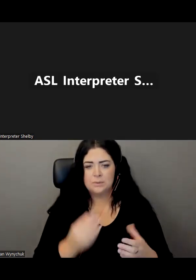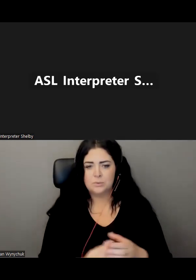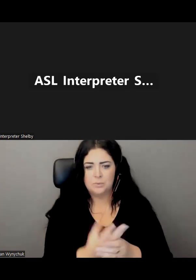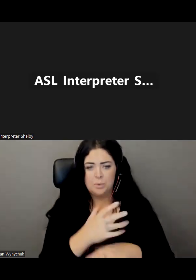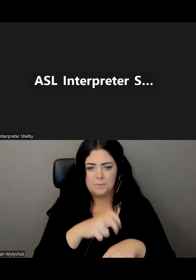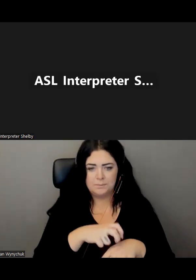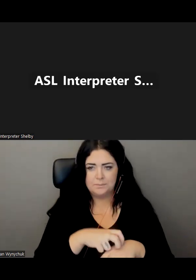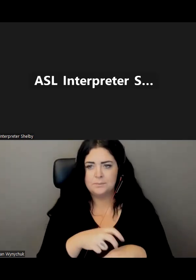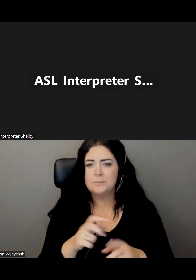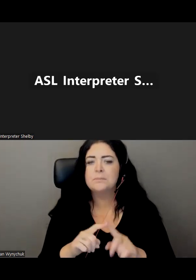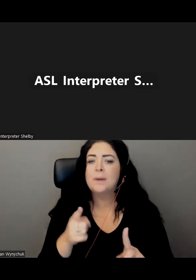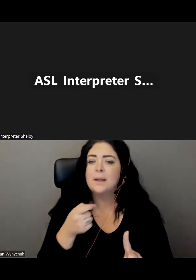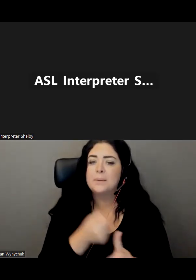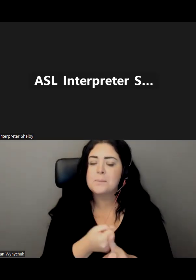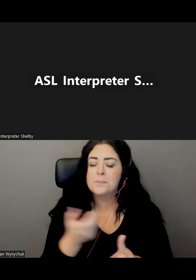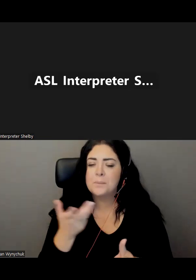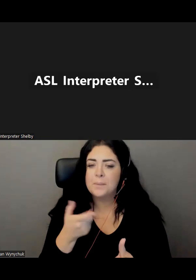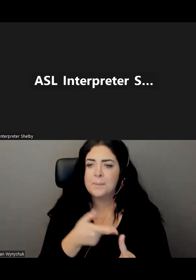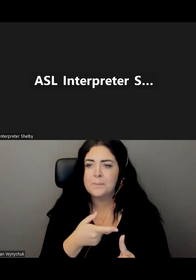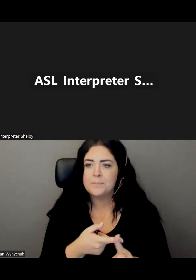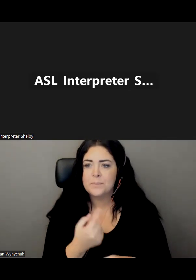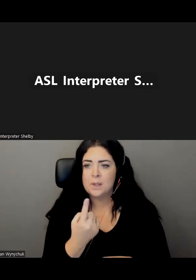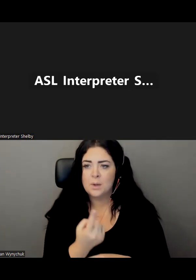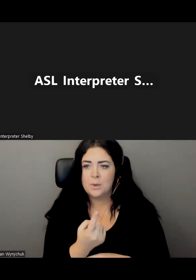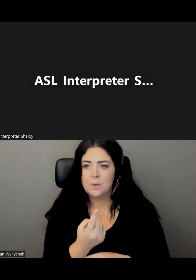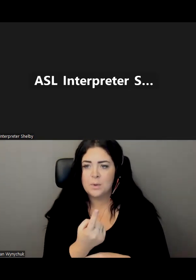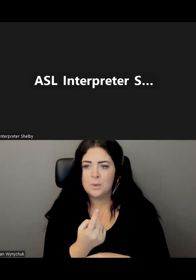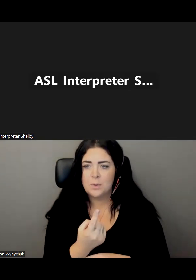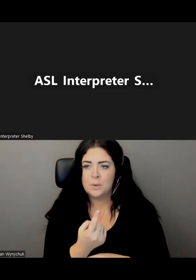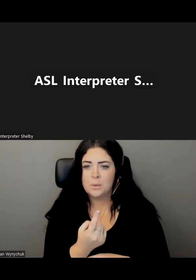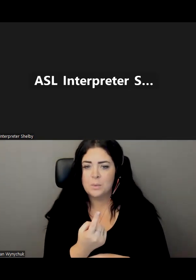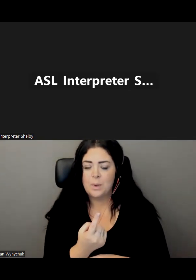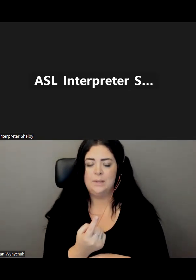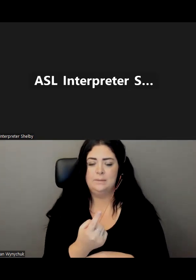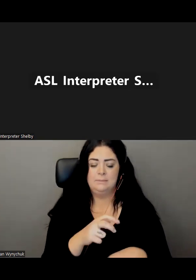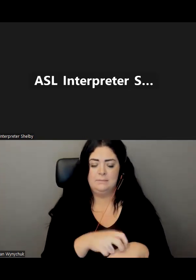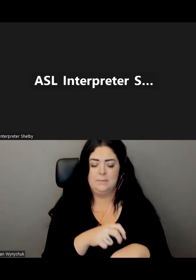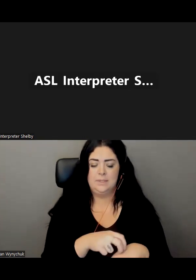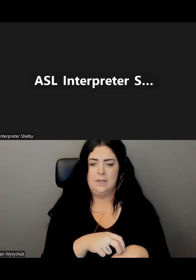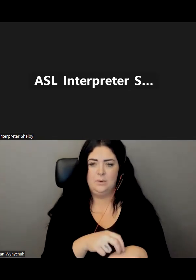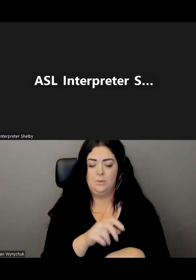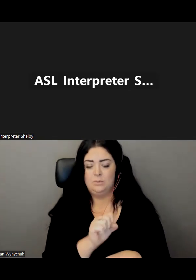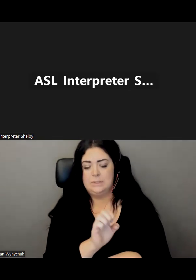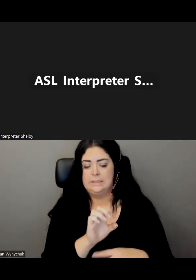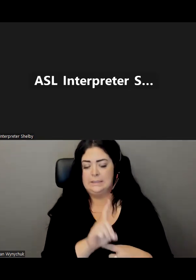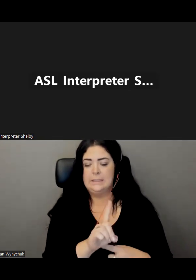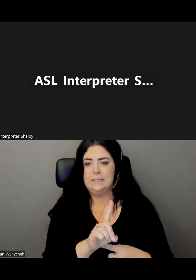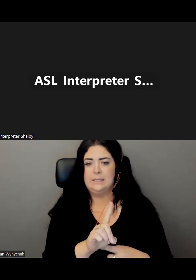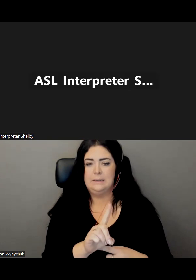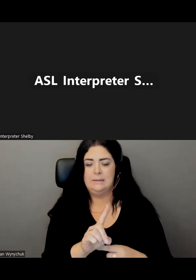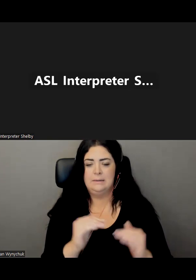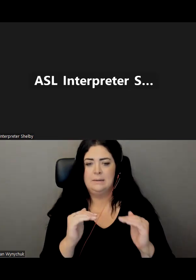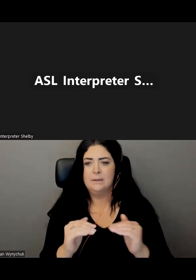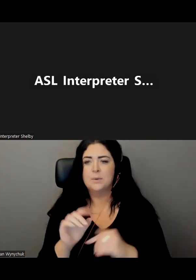worry about with the potatoes is 1 potato will actually give you 1 pound of potatoes. So 1 seed potato, you just have